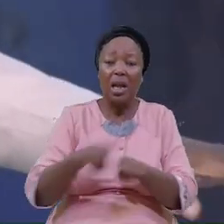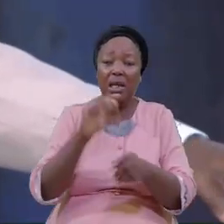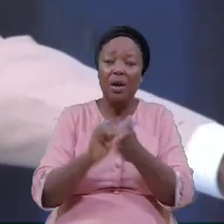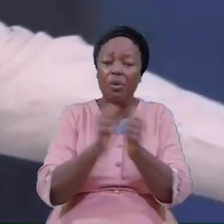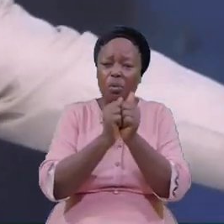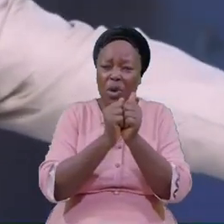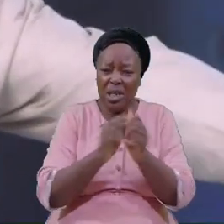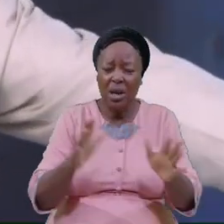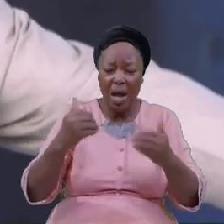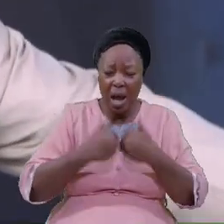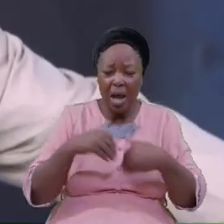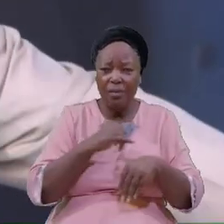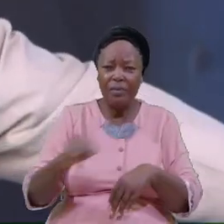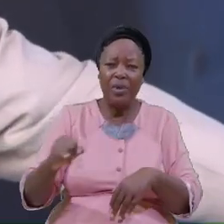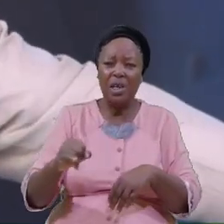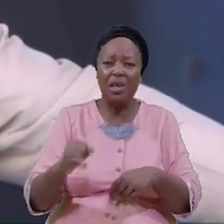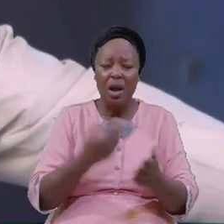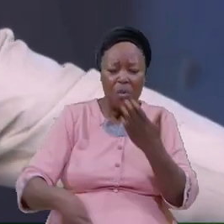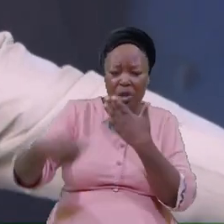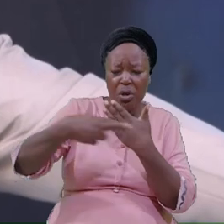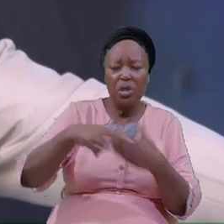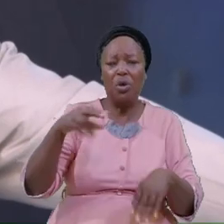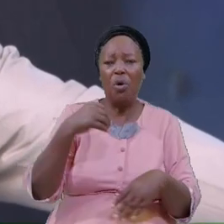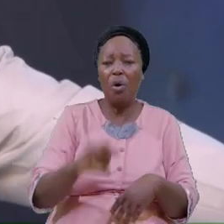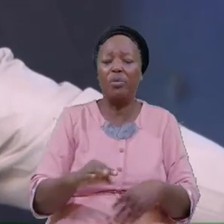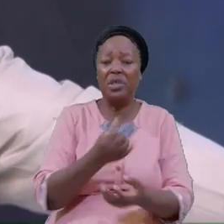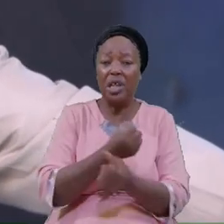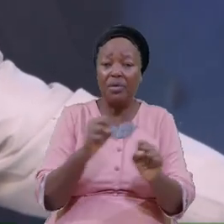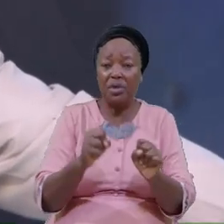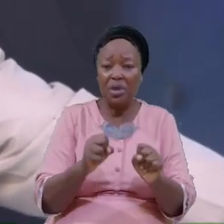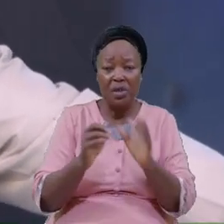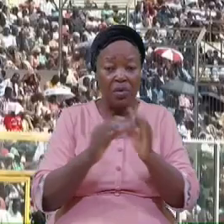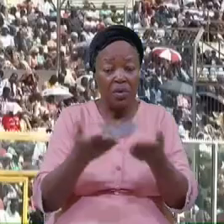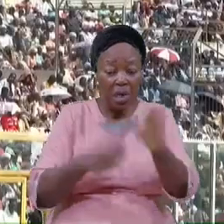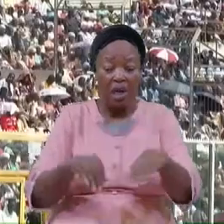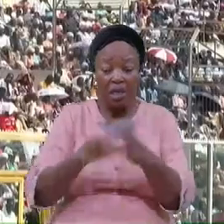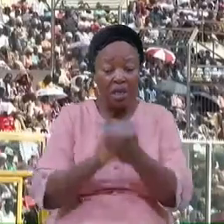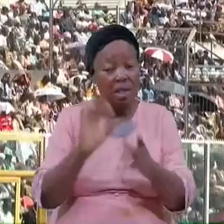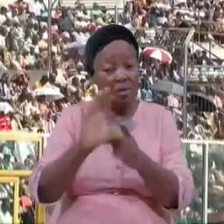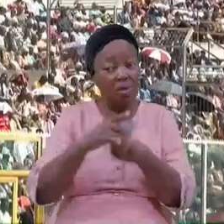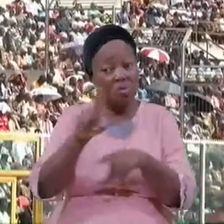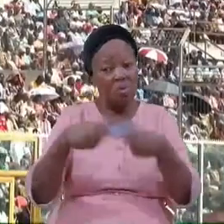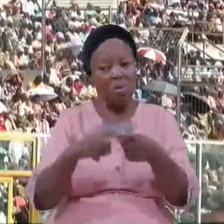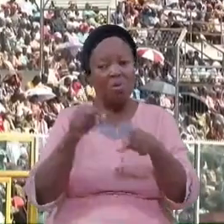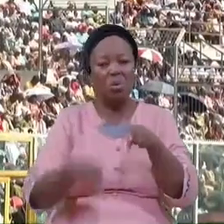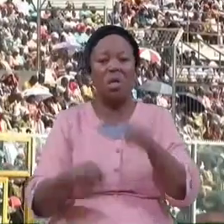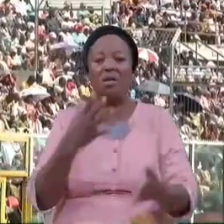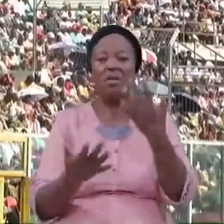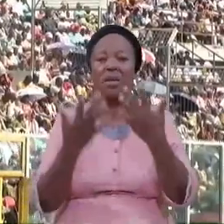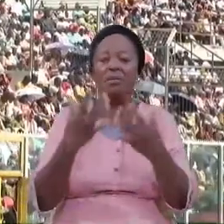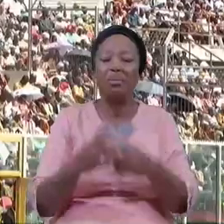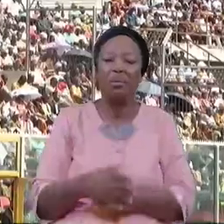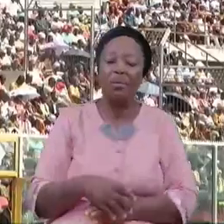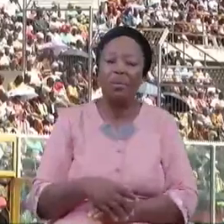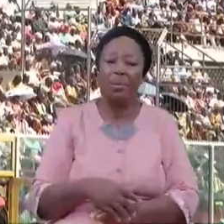having restoration of salvation, if you die in that condition, you go to hell. Il y a des gens, malheureusement, c'est le travail, travail, activité,